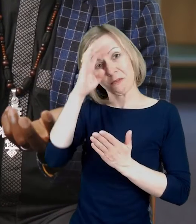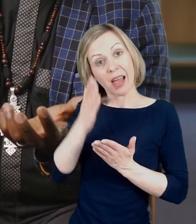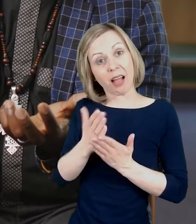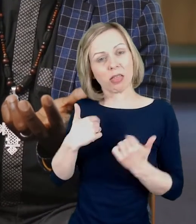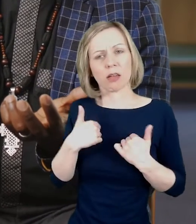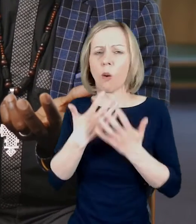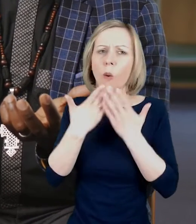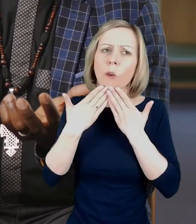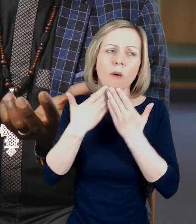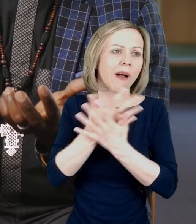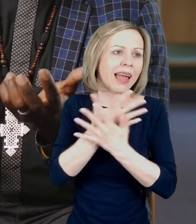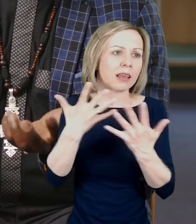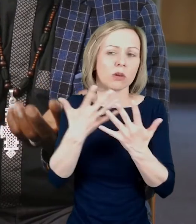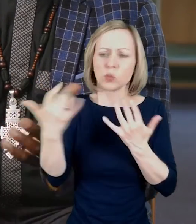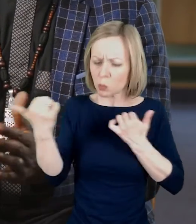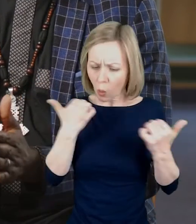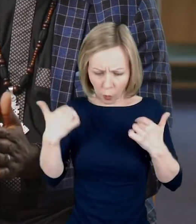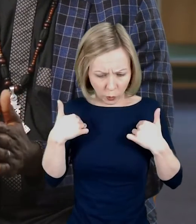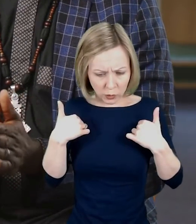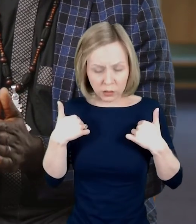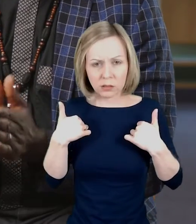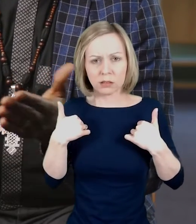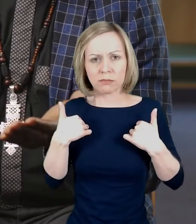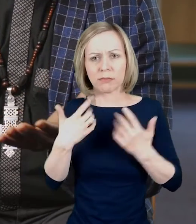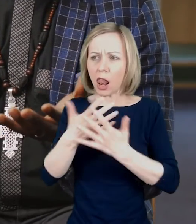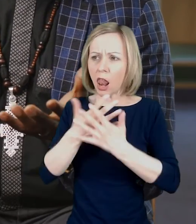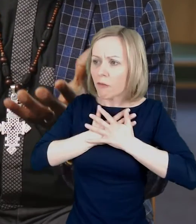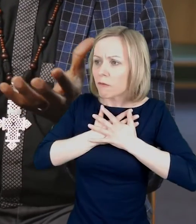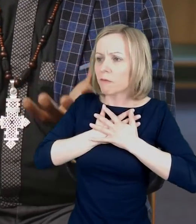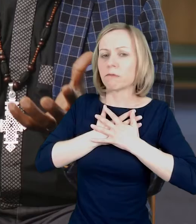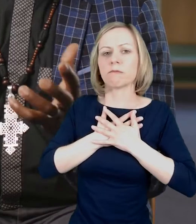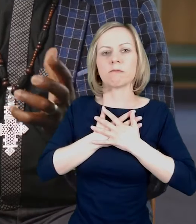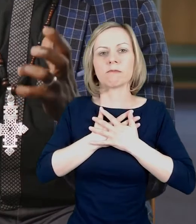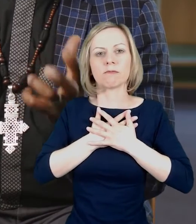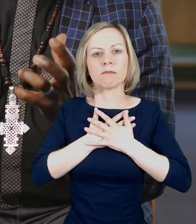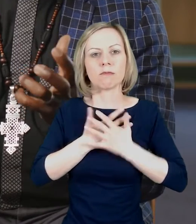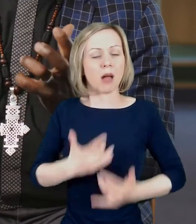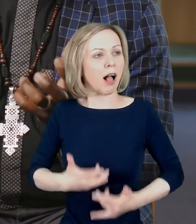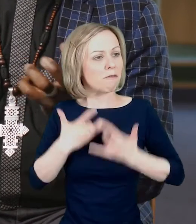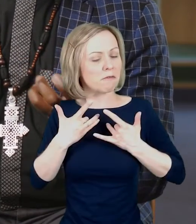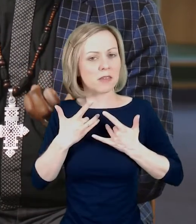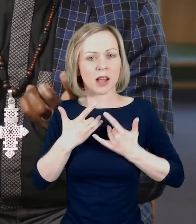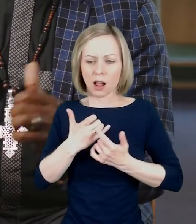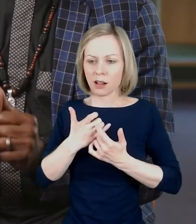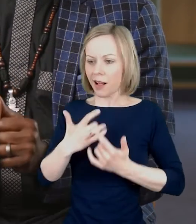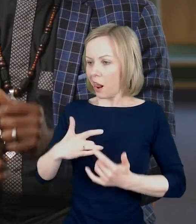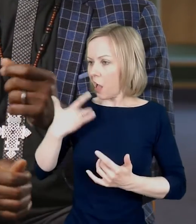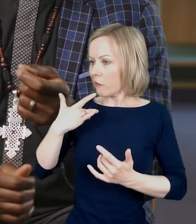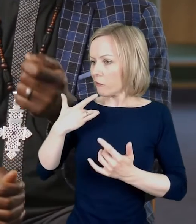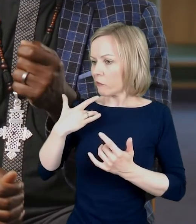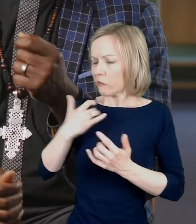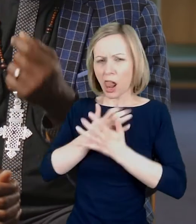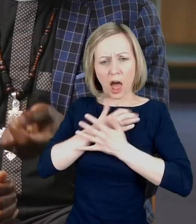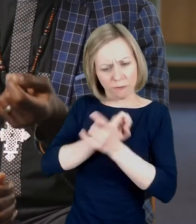me and loved me. I feel that my life has been surrounded by so much love.